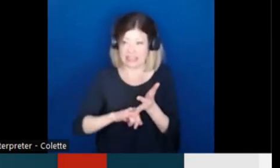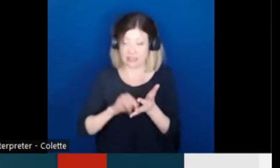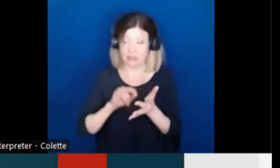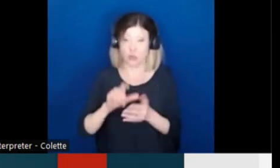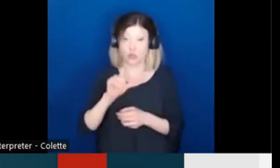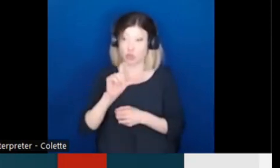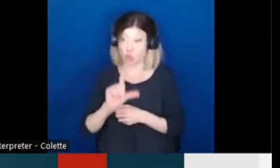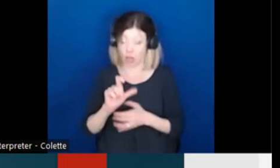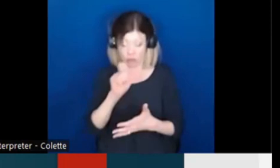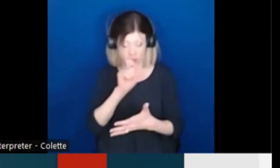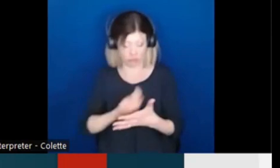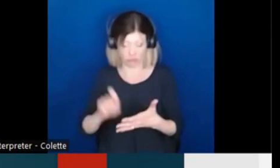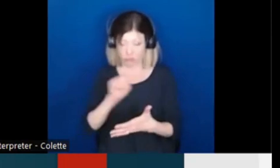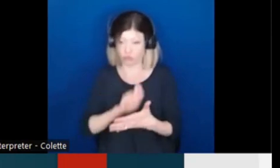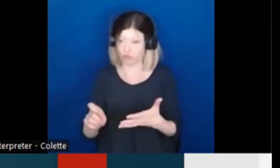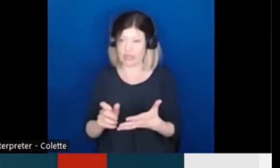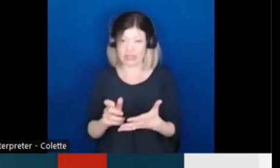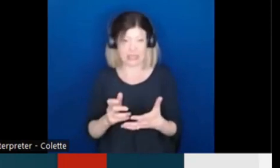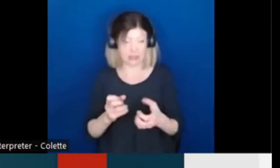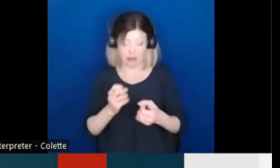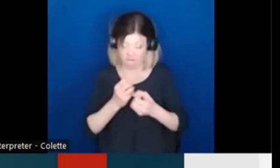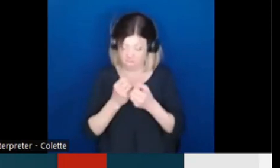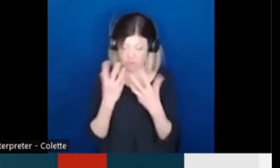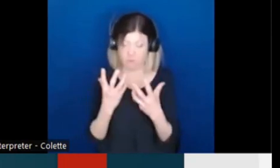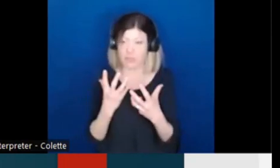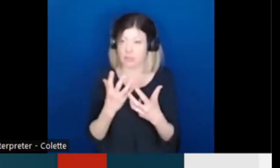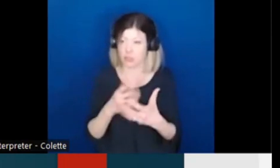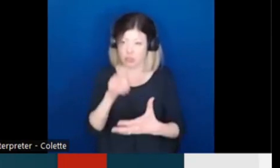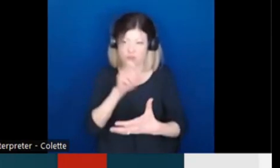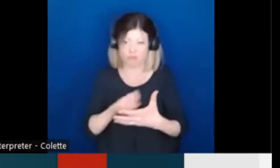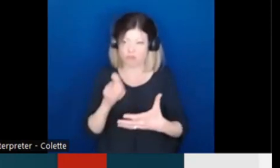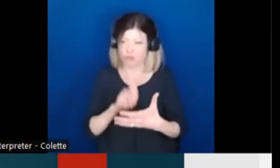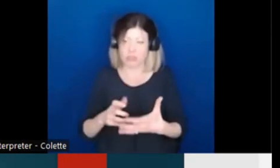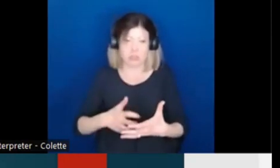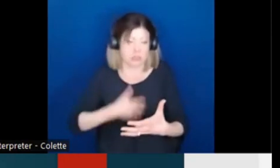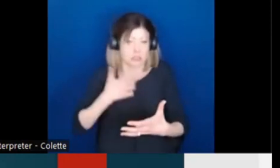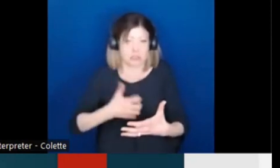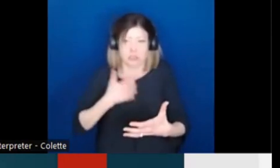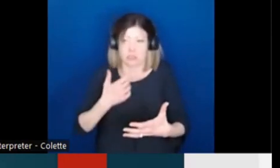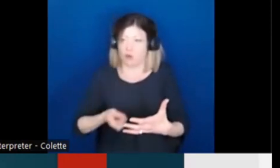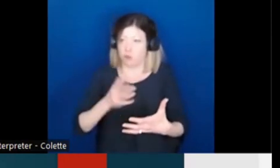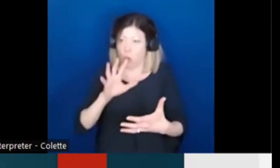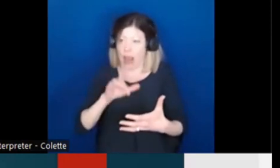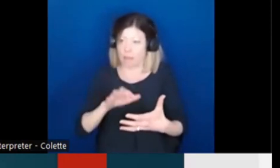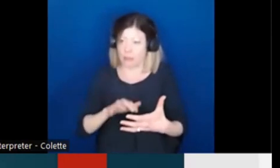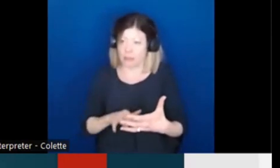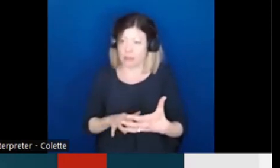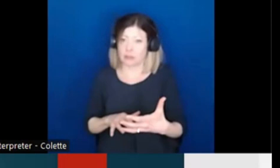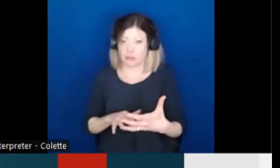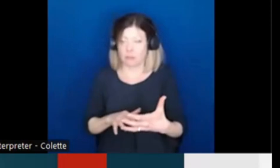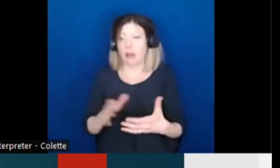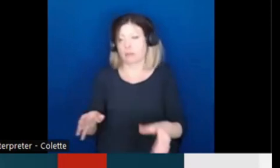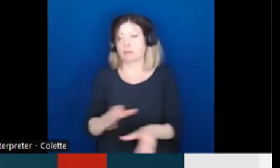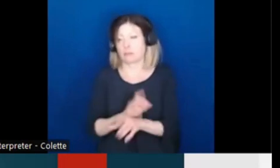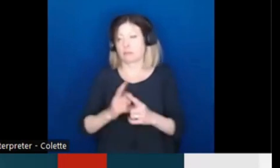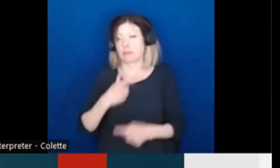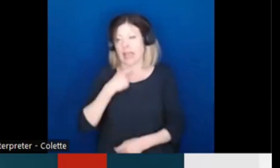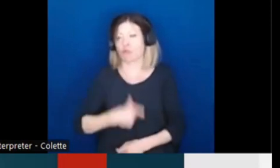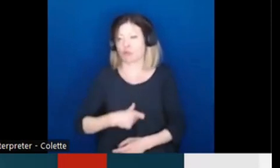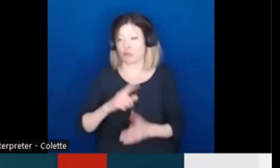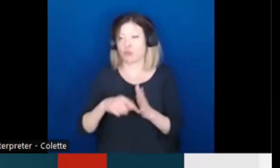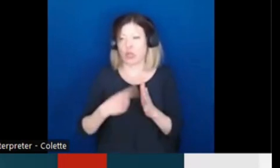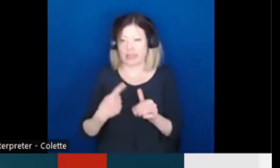heartfelt, angry account of what happened, all from the point of view of Jane Eyre. So